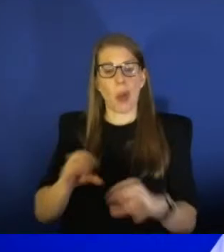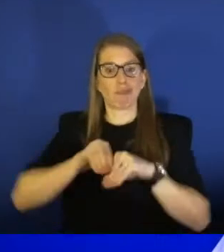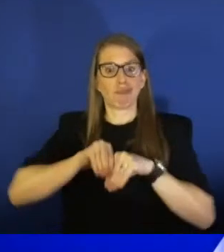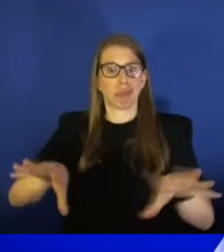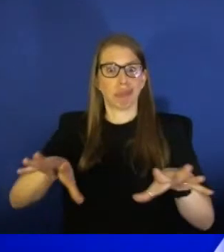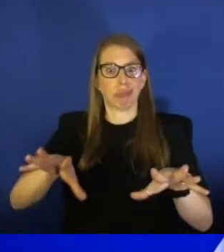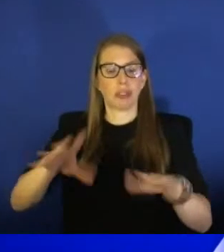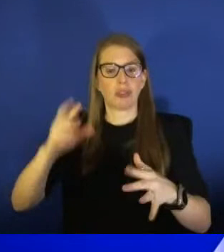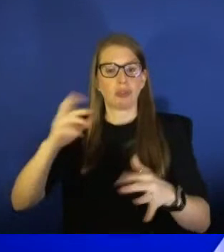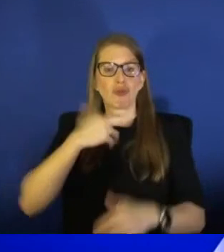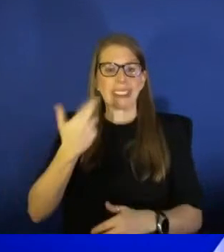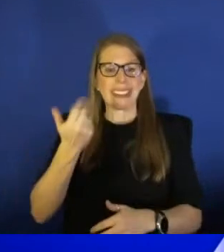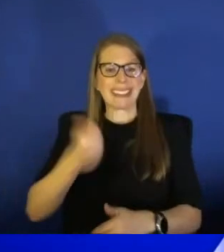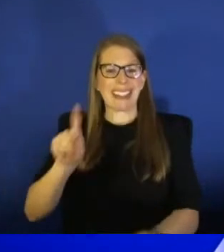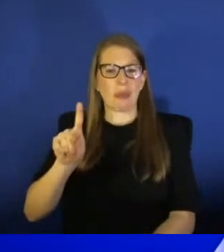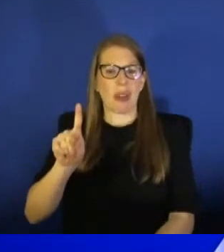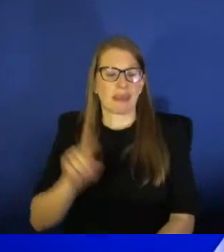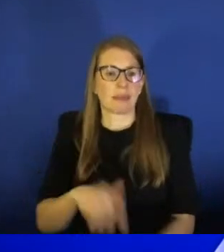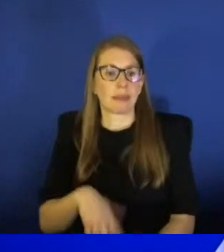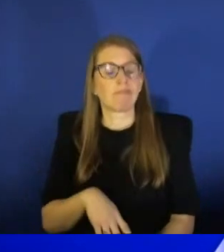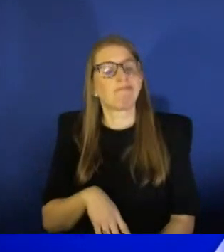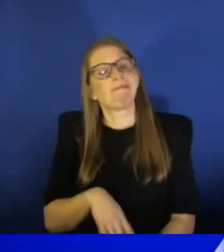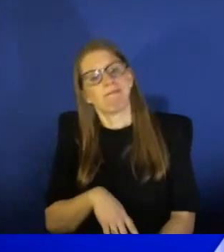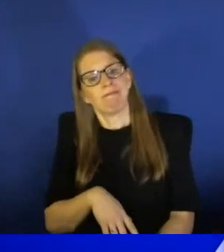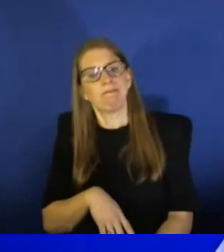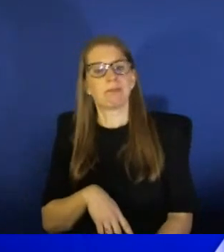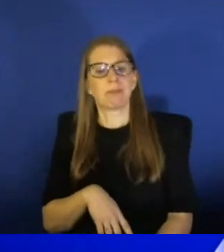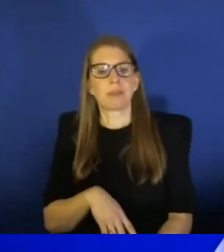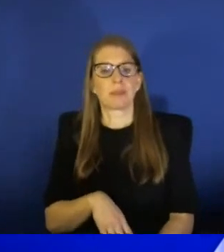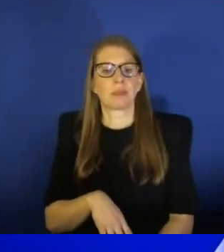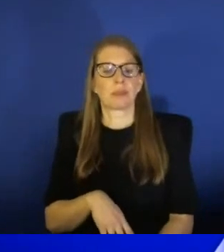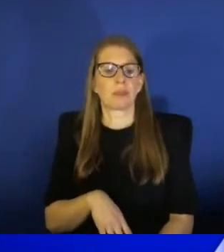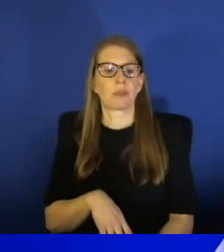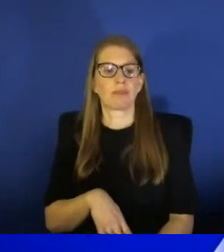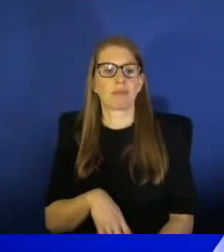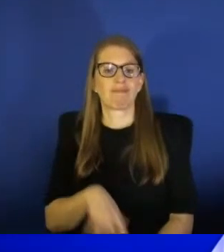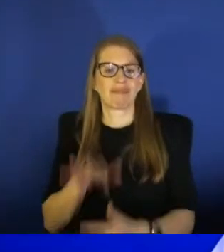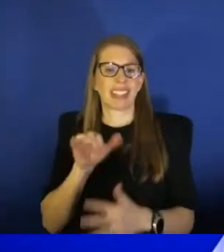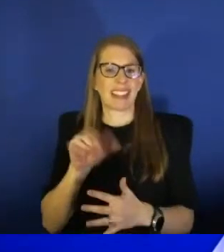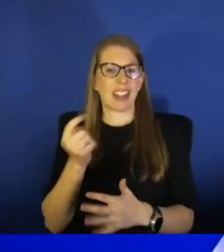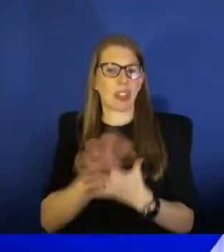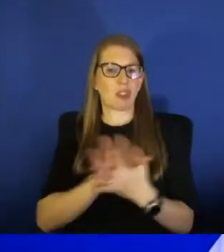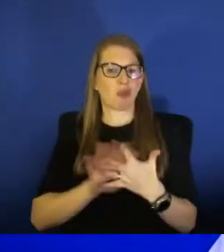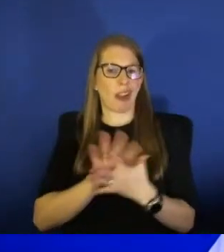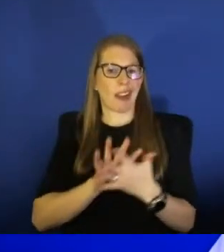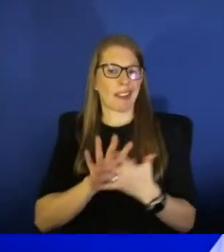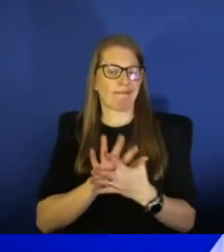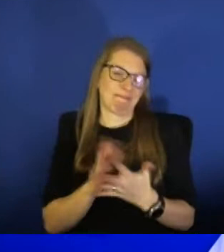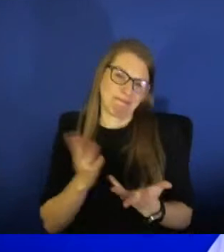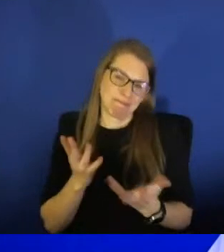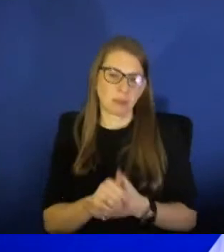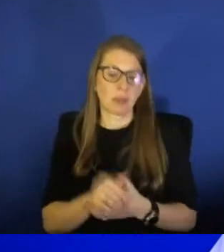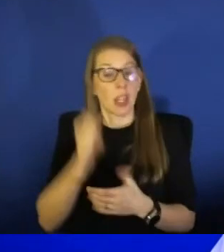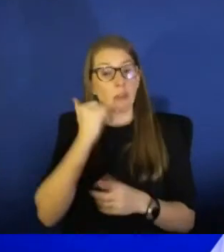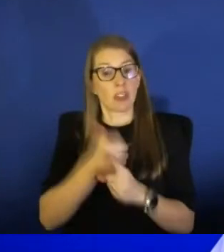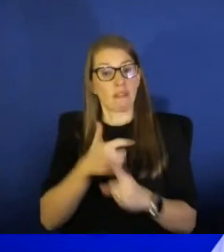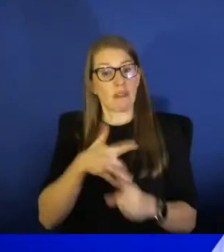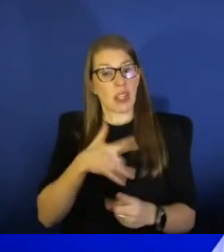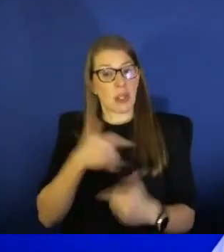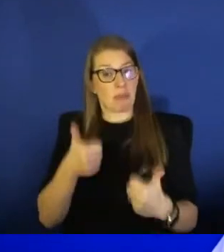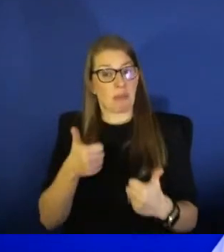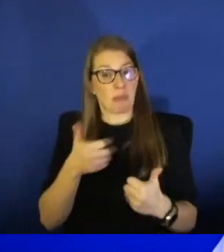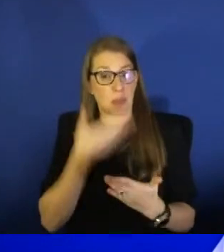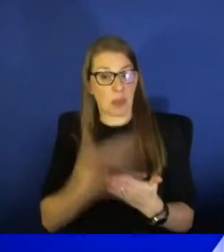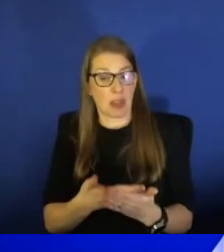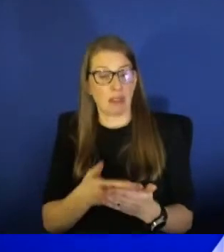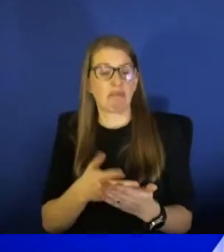I mean, I think that's sort of a little bit of a gray area. You know, I think if you're feeling good, likely it's okay.